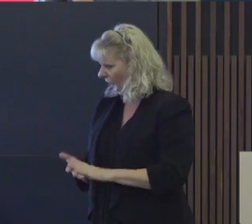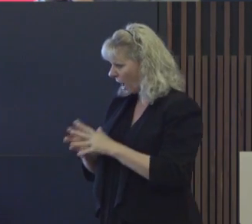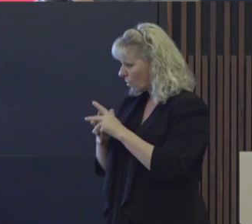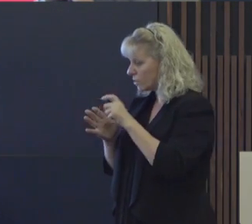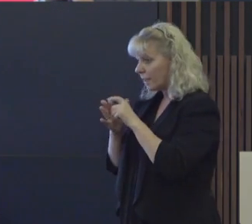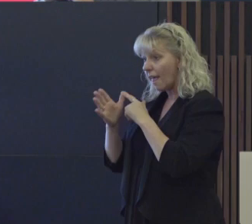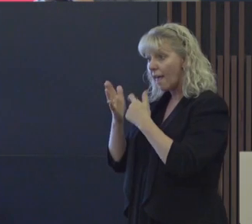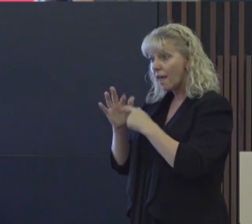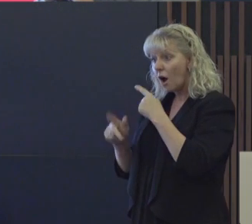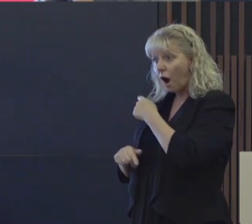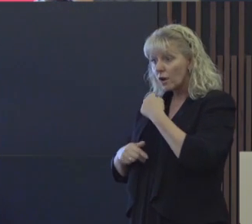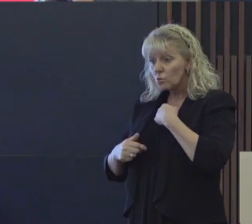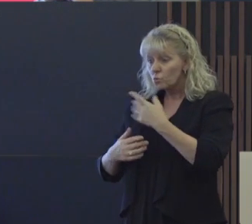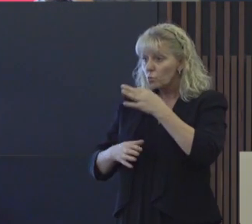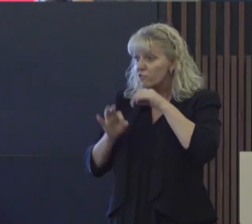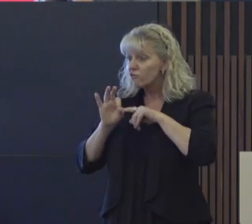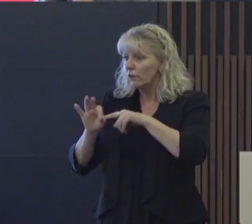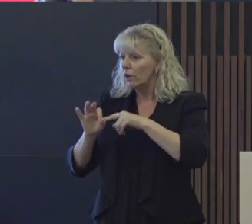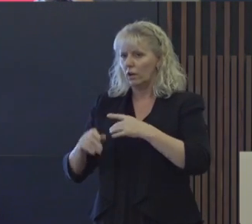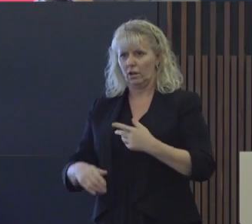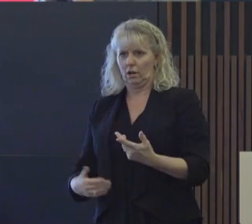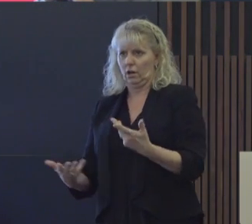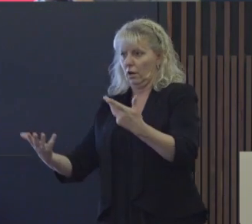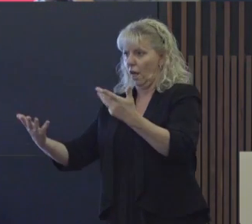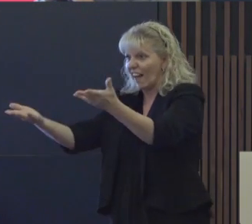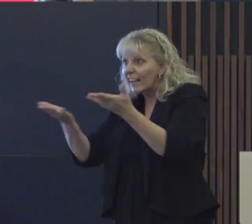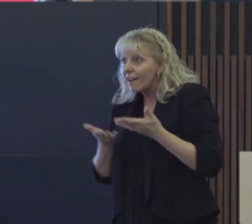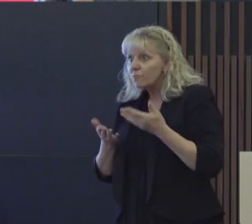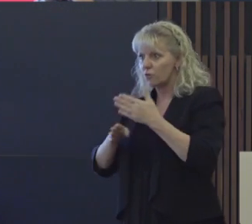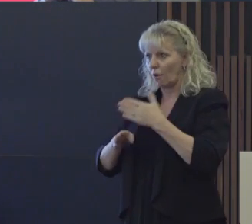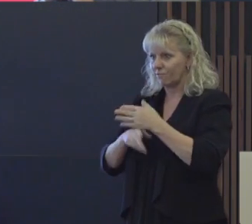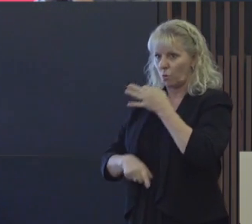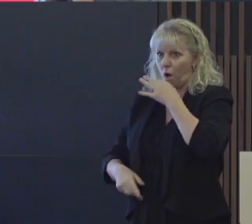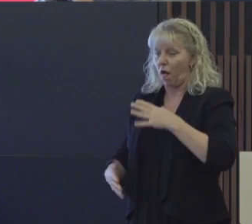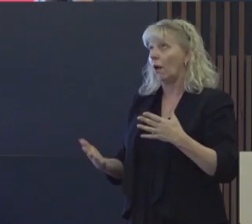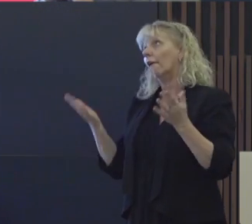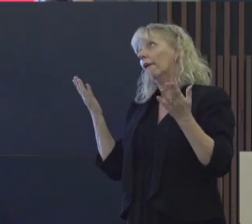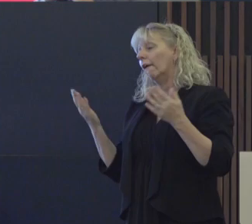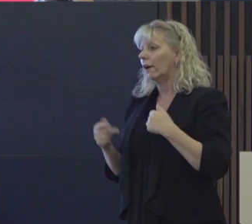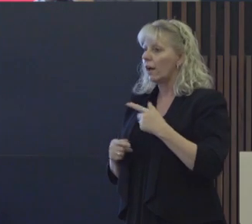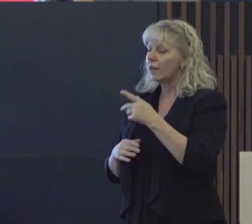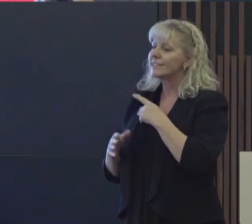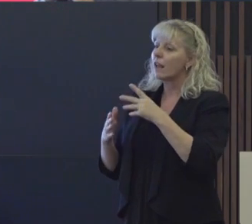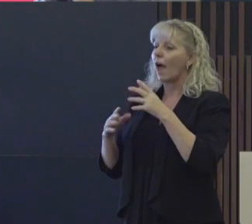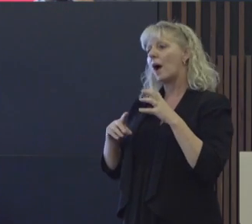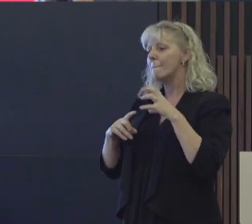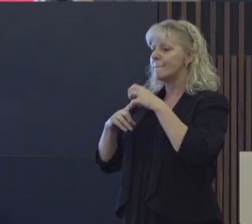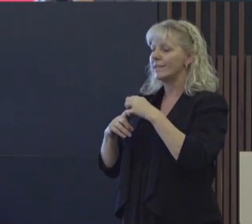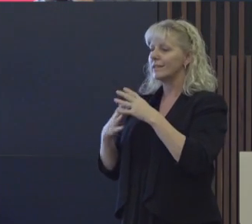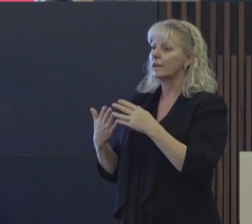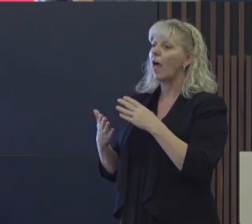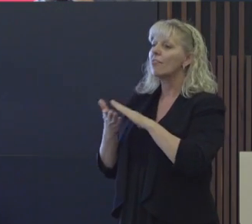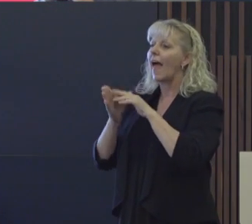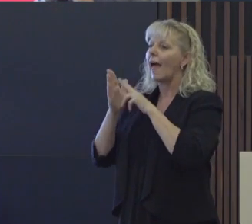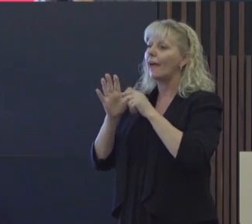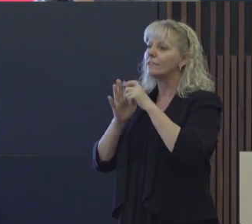dare I question? I should be grateful to them for the fact that they even deigned to give me a job for a while. And so the old biting the hand that feeds you is